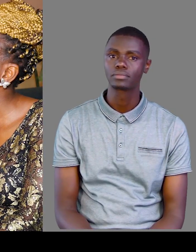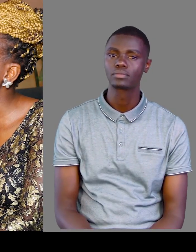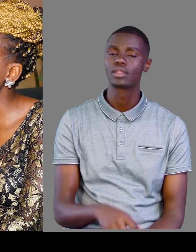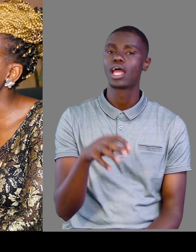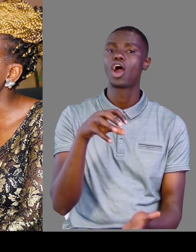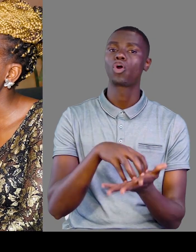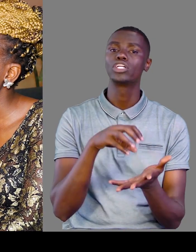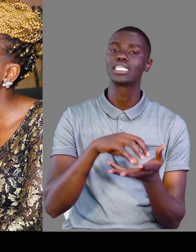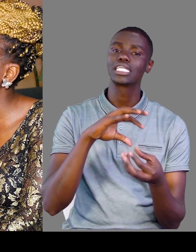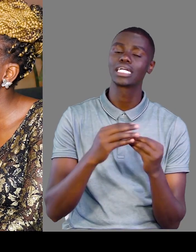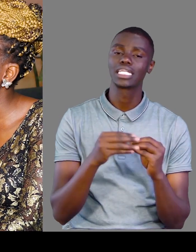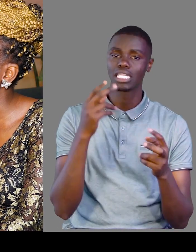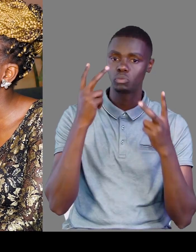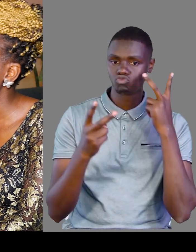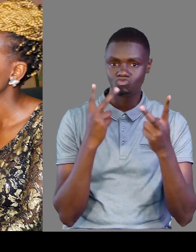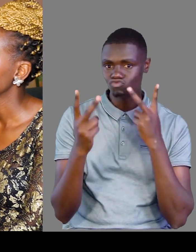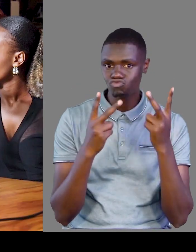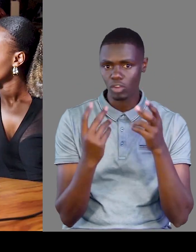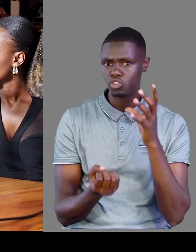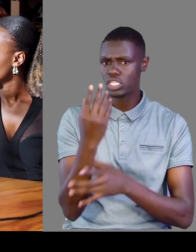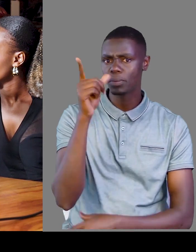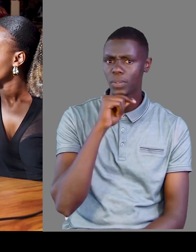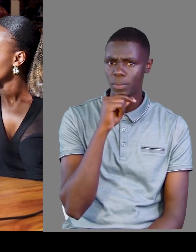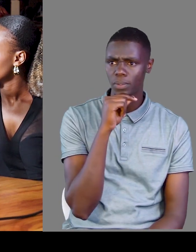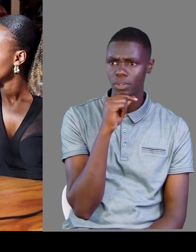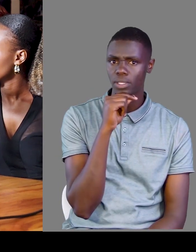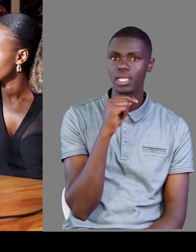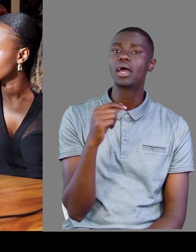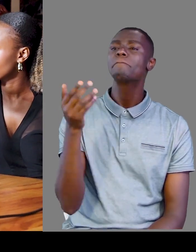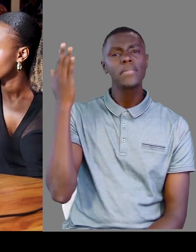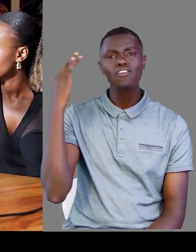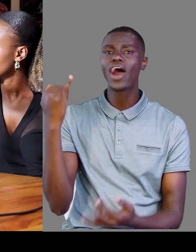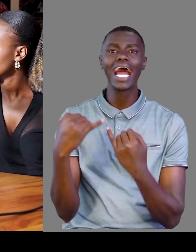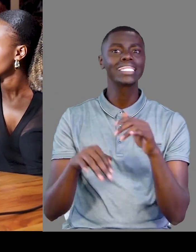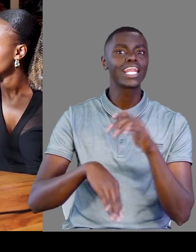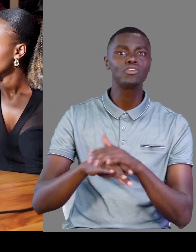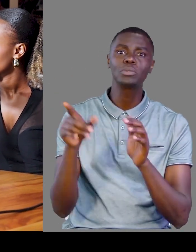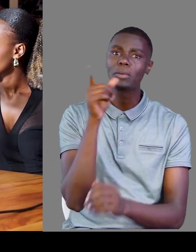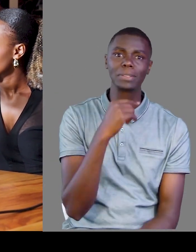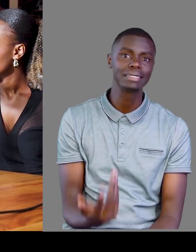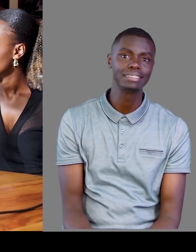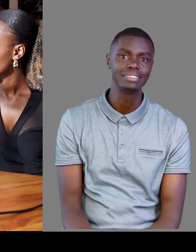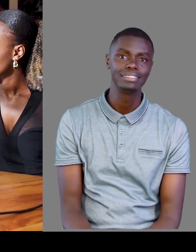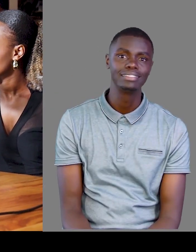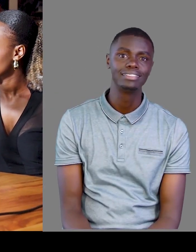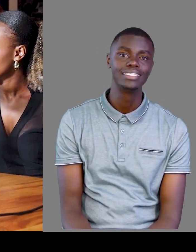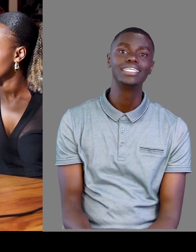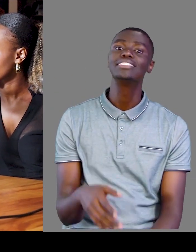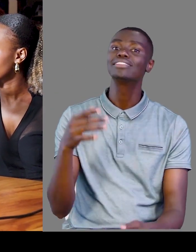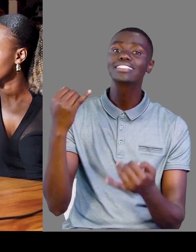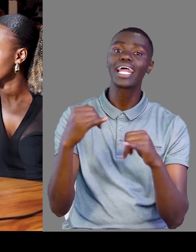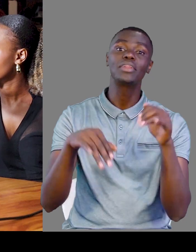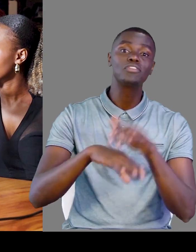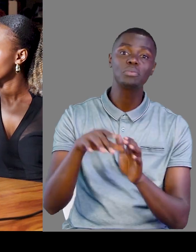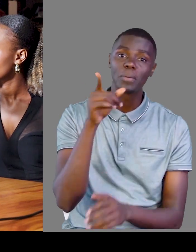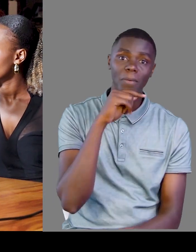Content Creators FC, your group. Mimi nimecheza mpaka ball. I used to play. Yes. Wow. I used to play football,